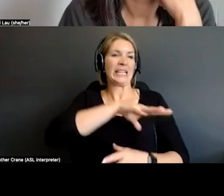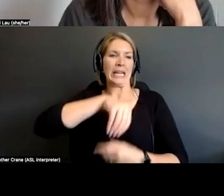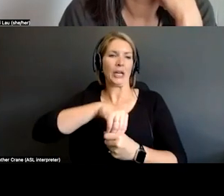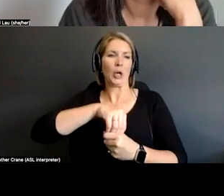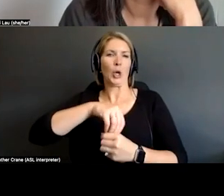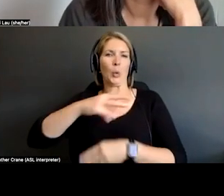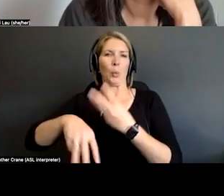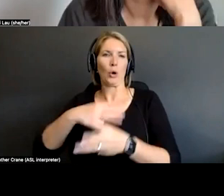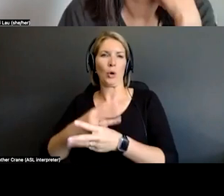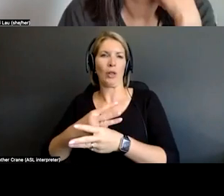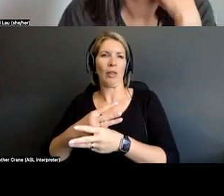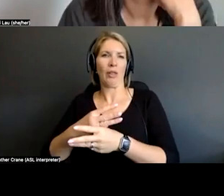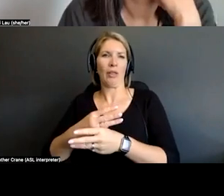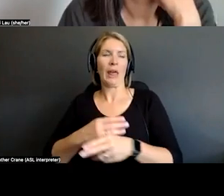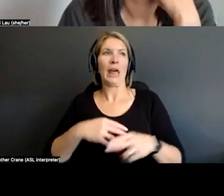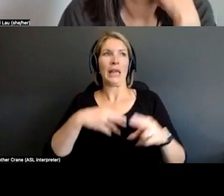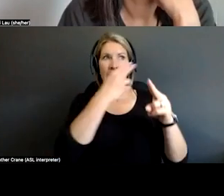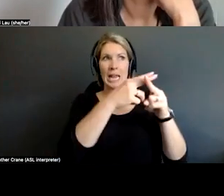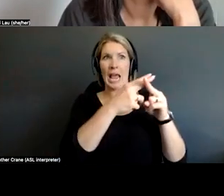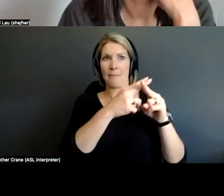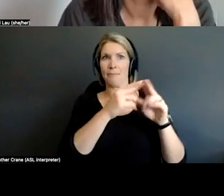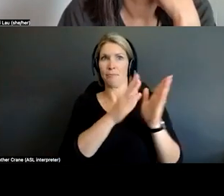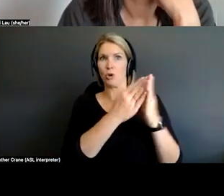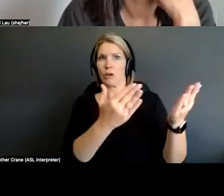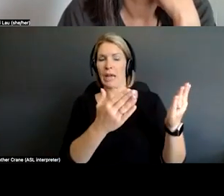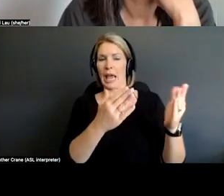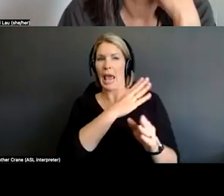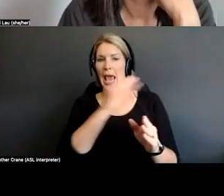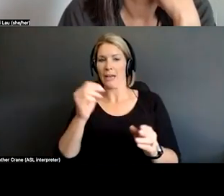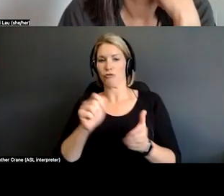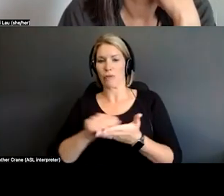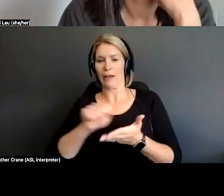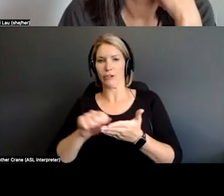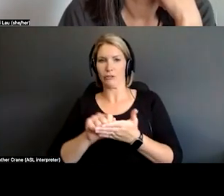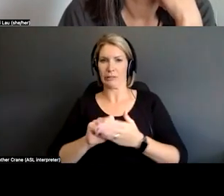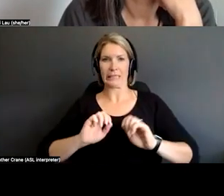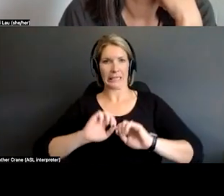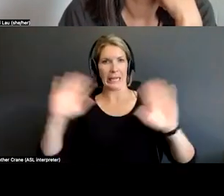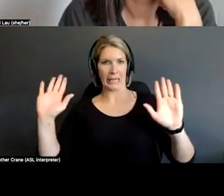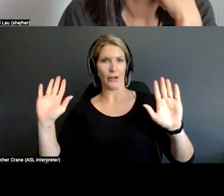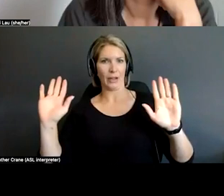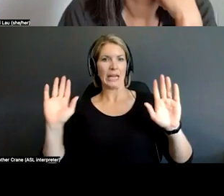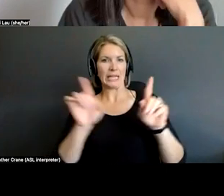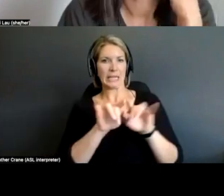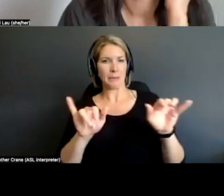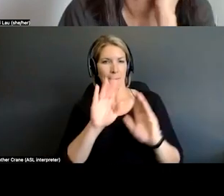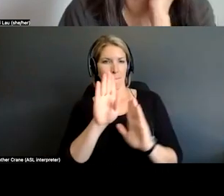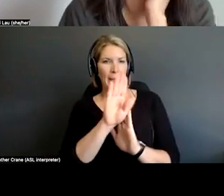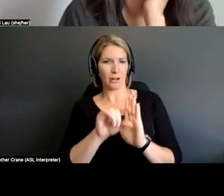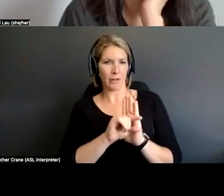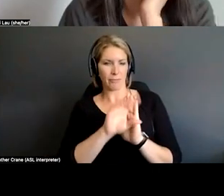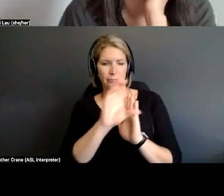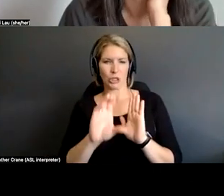the type is dominant, both the author's name and the title. And then, you know, there's some background image there, but the image certainly doesn't assert